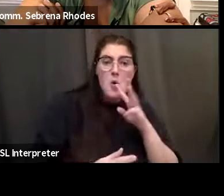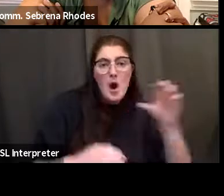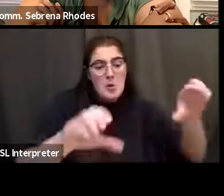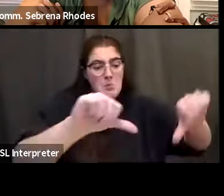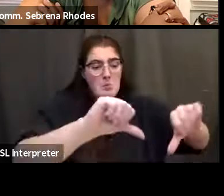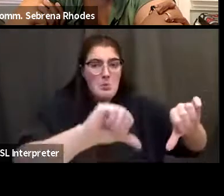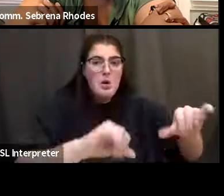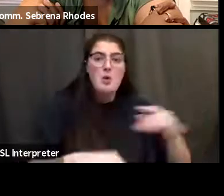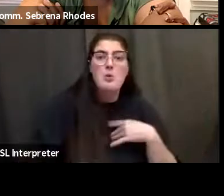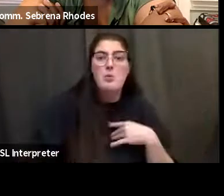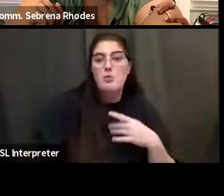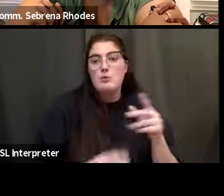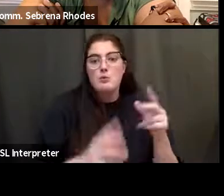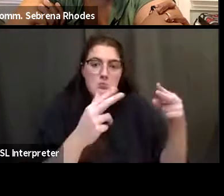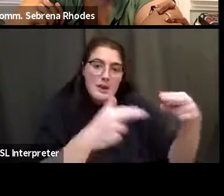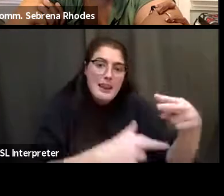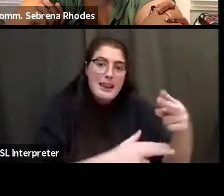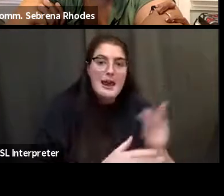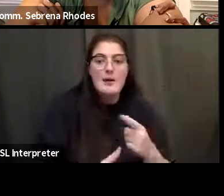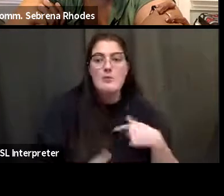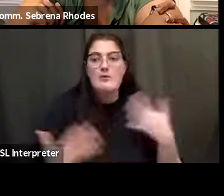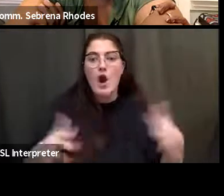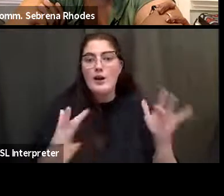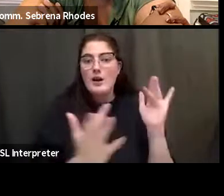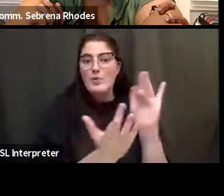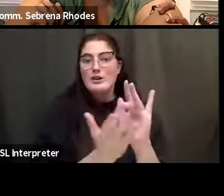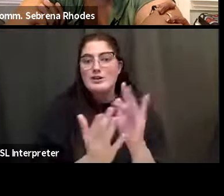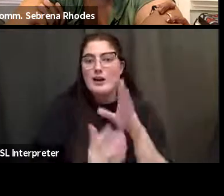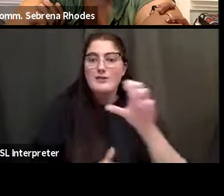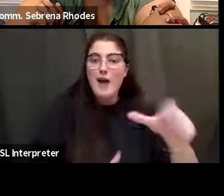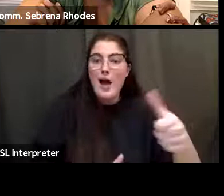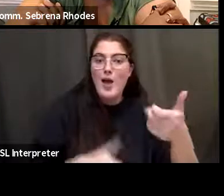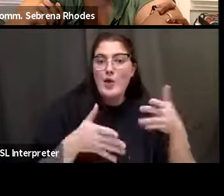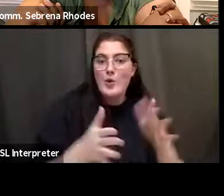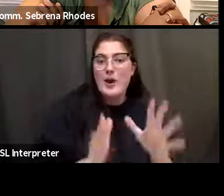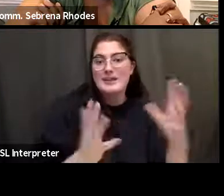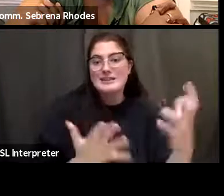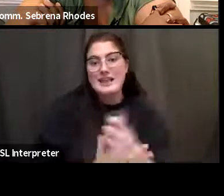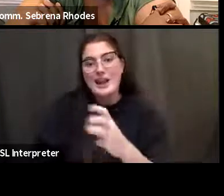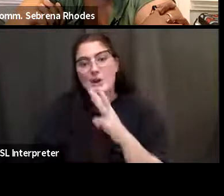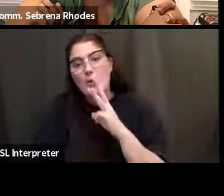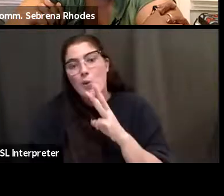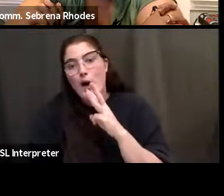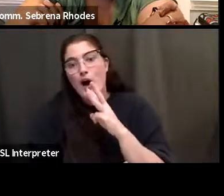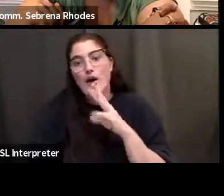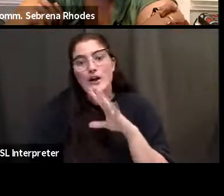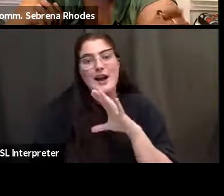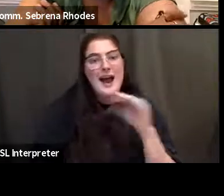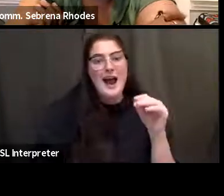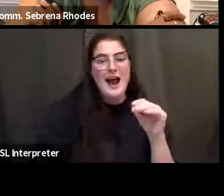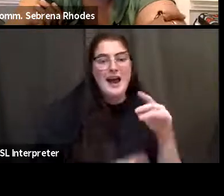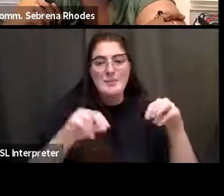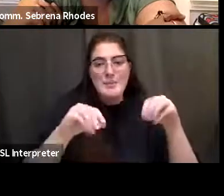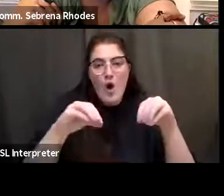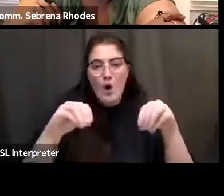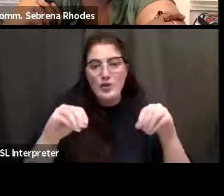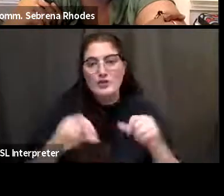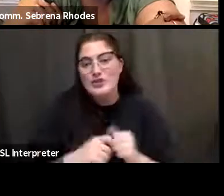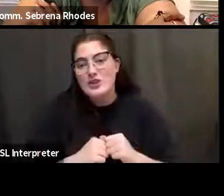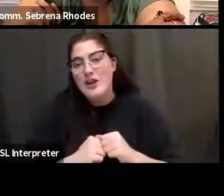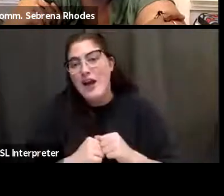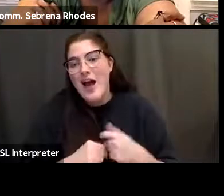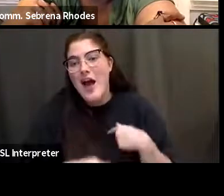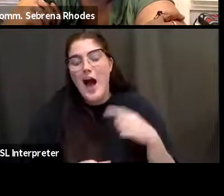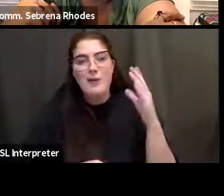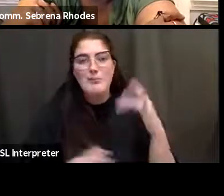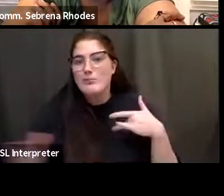be pruning them. We've already reached out to other ways of getting out water and mulch, and you know, I'm